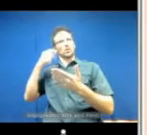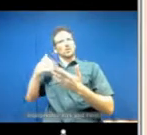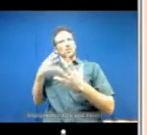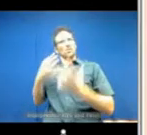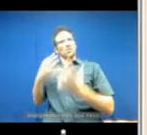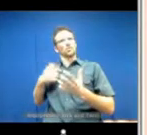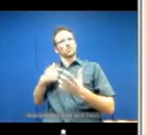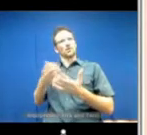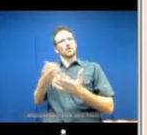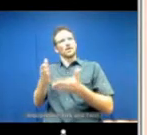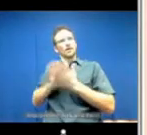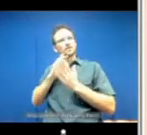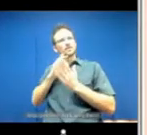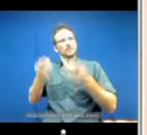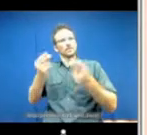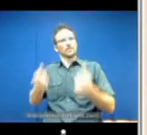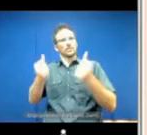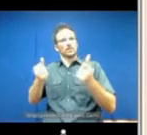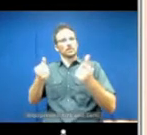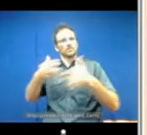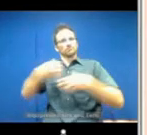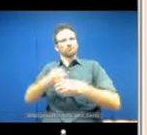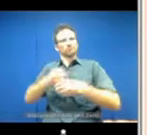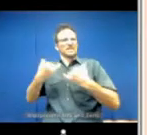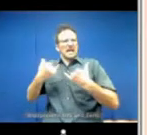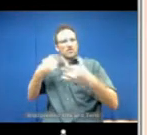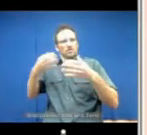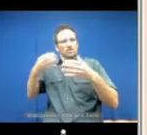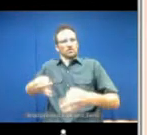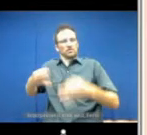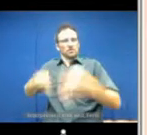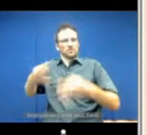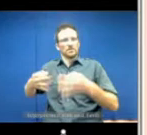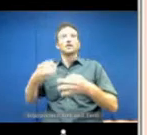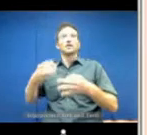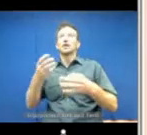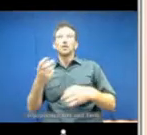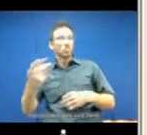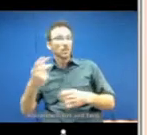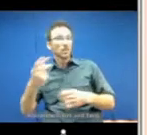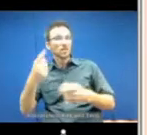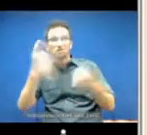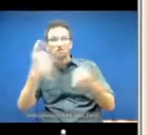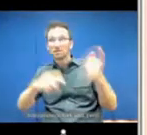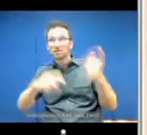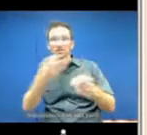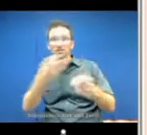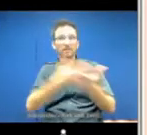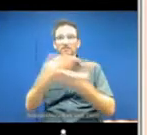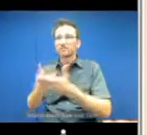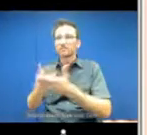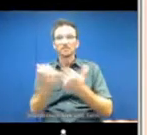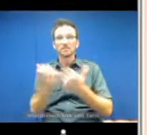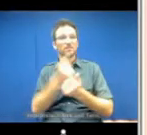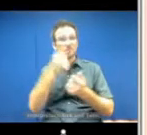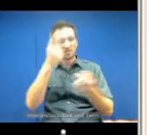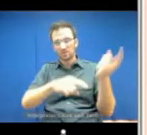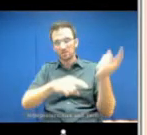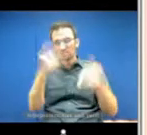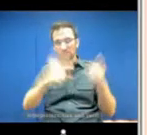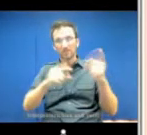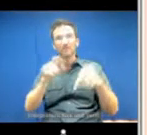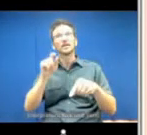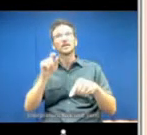look, we don't disagree on the facts, and even if you believe everything the plaintiff says is true, I still win because the law is